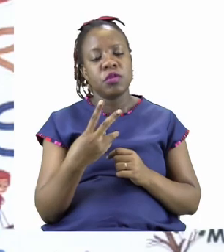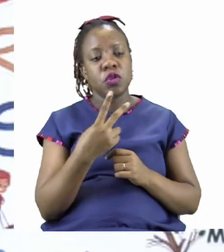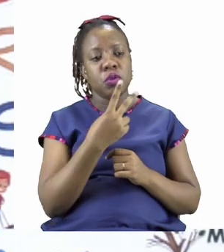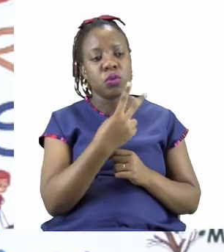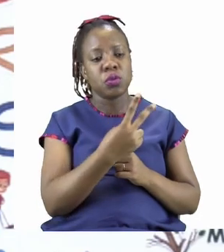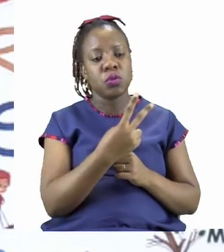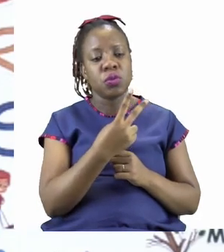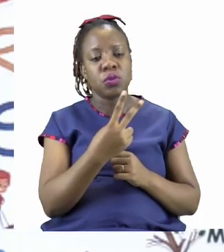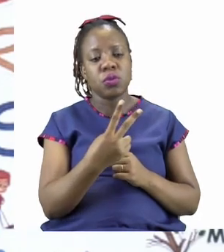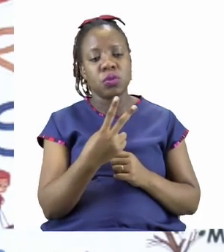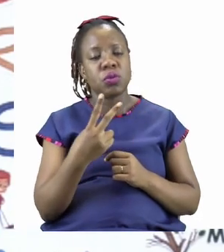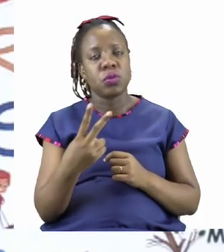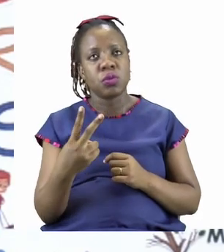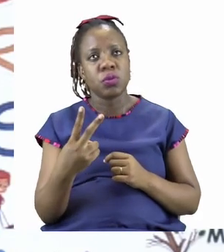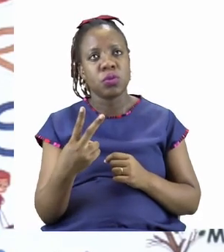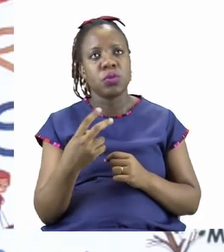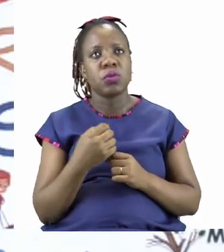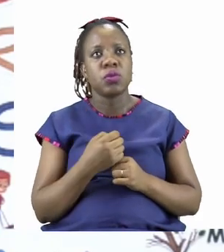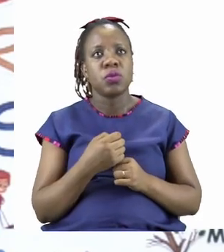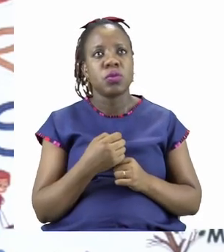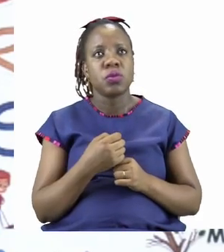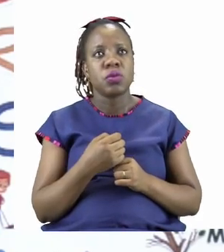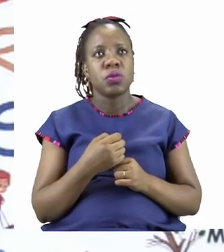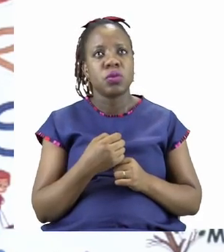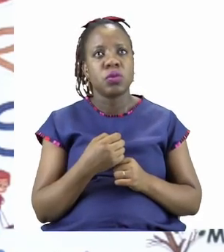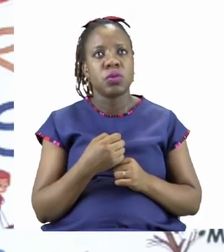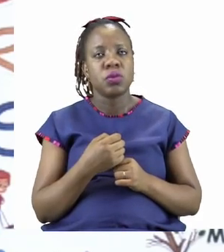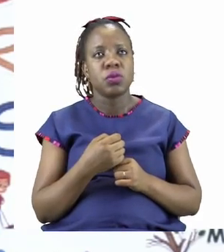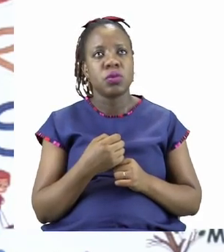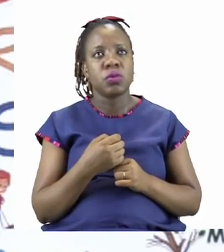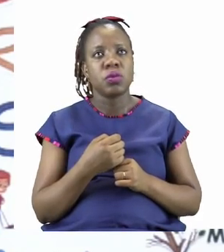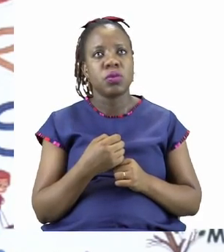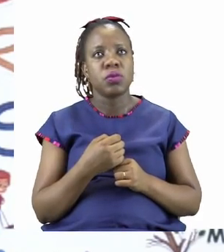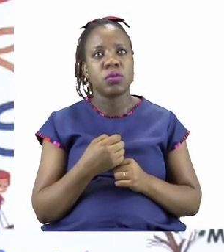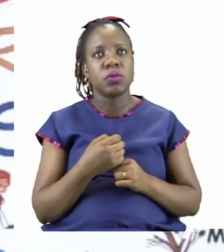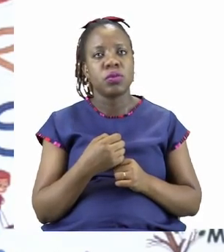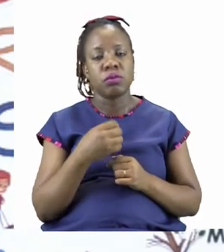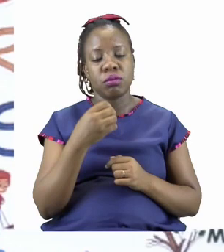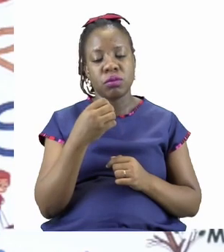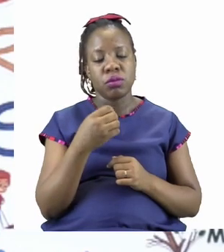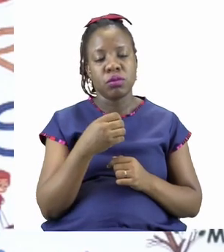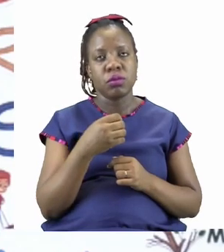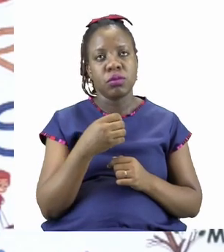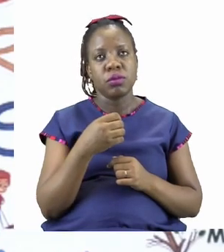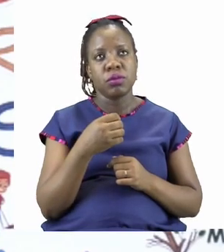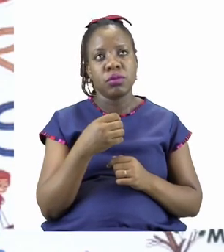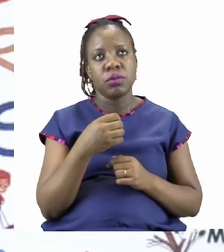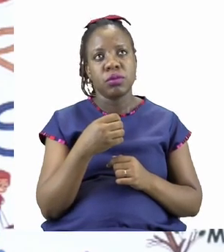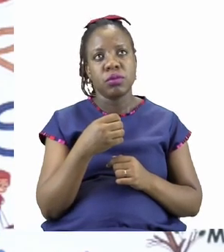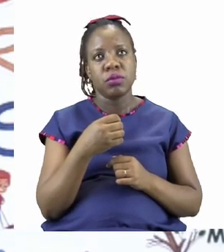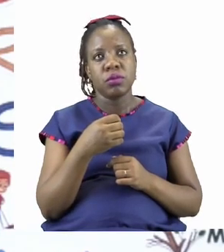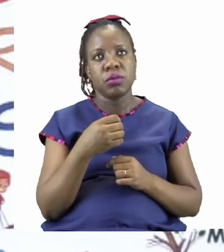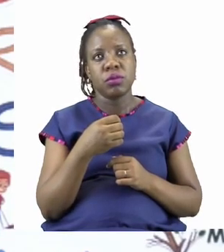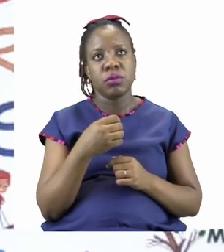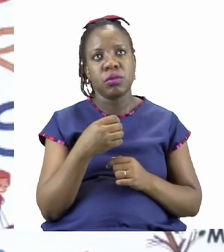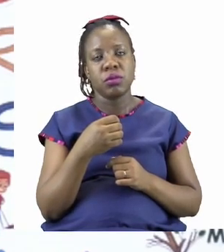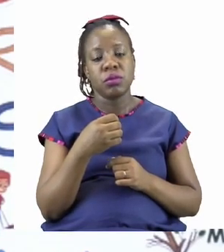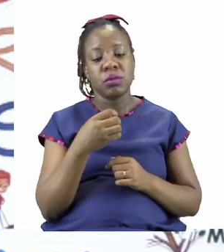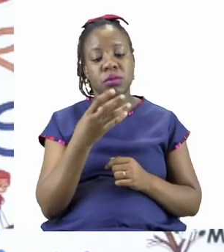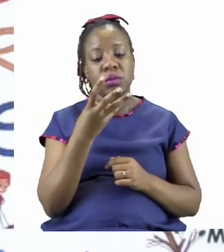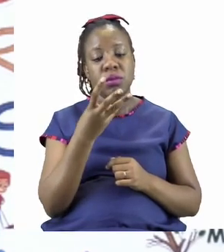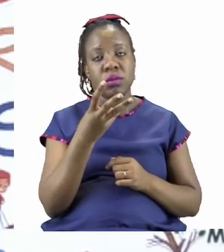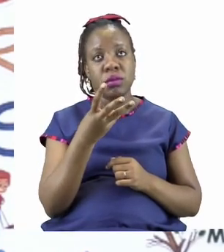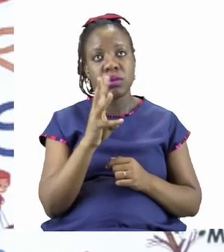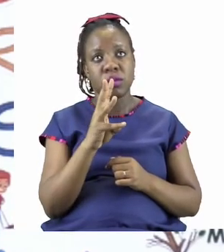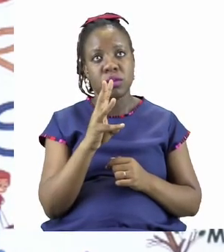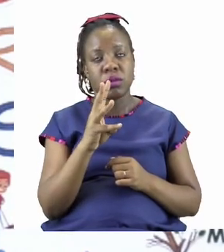times 3? 3, 6. There we go. But everyone, we should not forget about